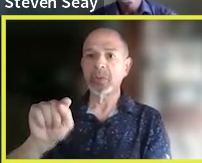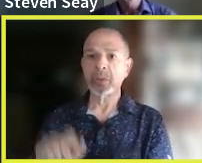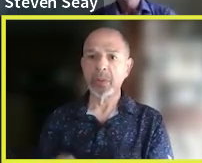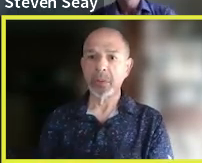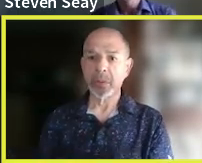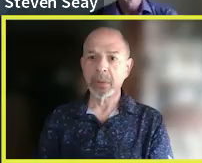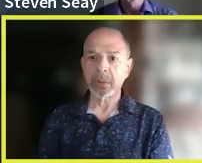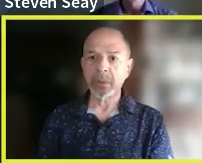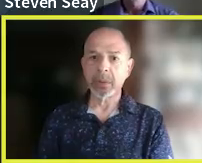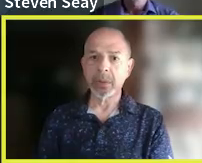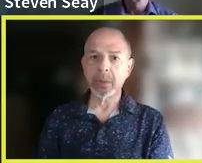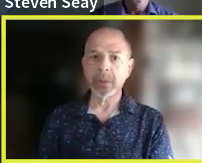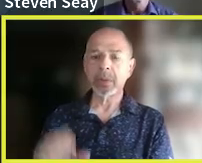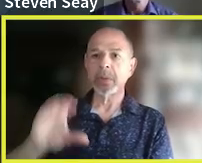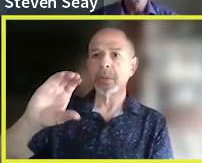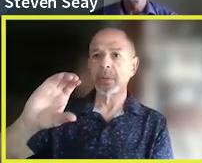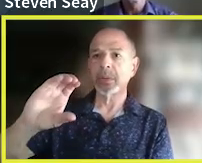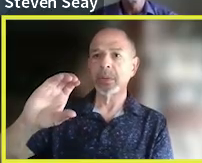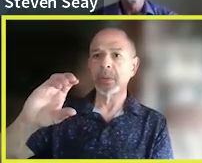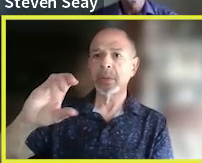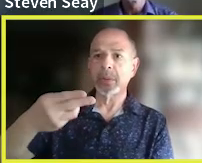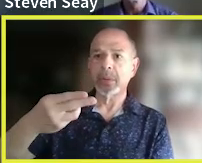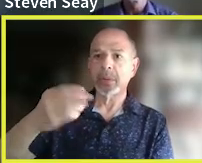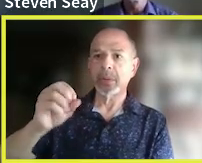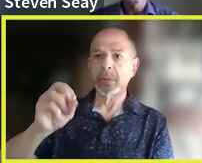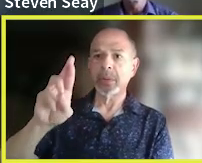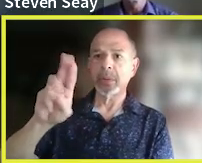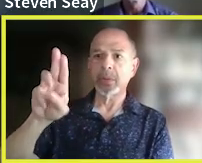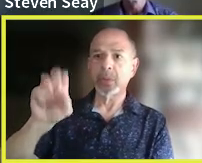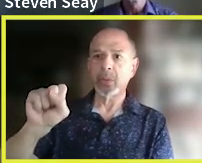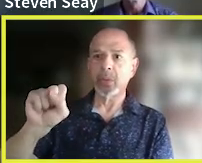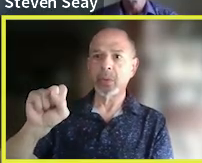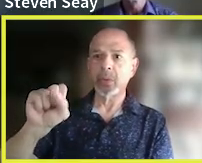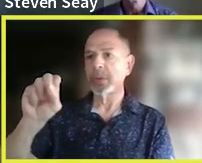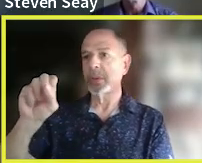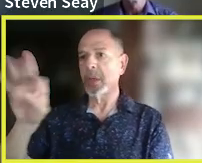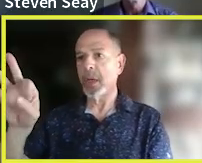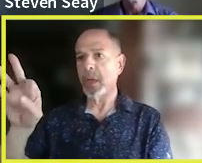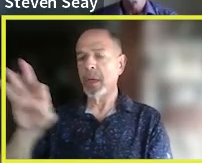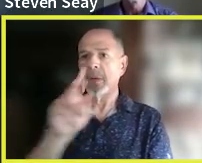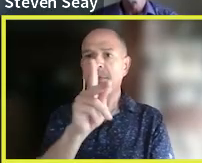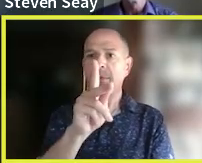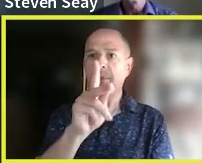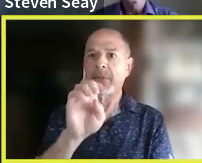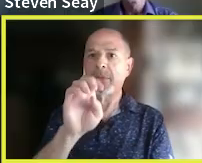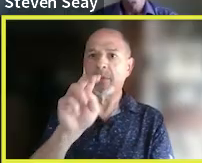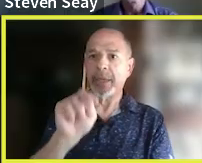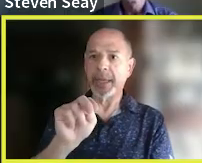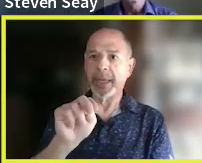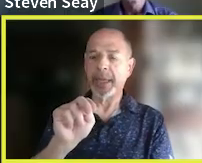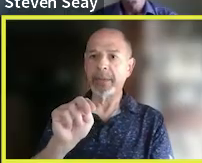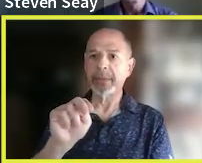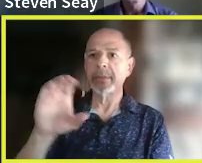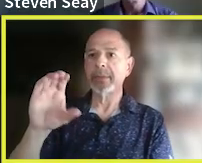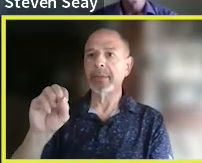you just type in chorus of Kent County. All I right. guess 2026 spring. All right, Chorus of Kent County, and then I'll just text